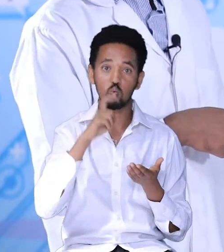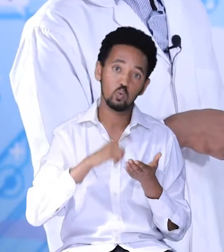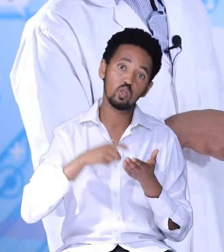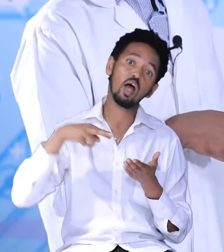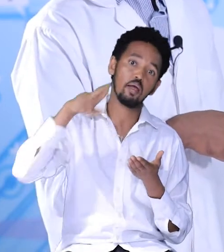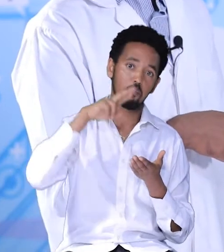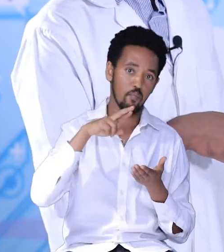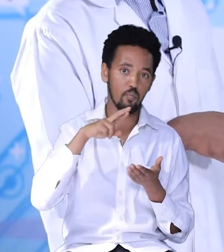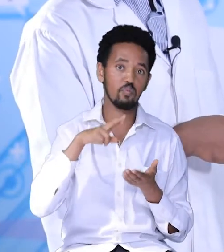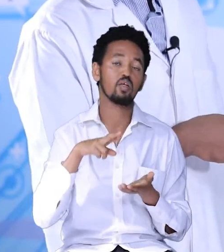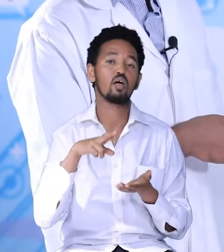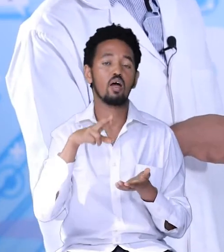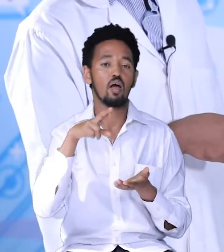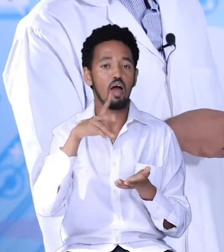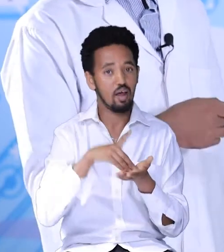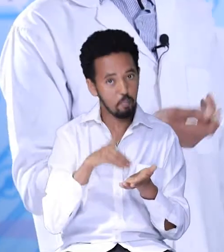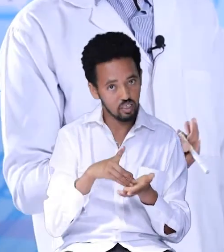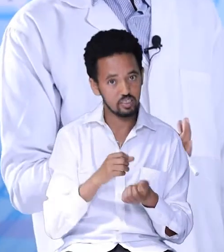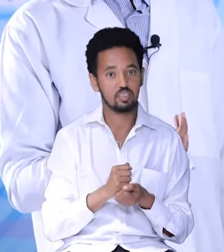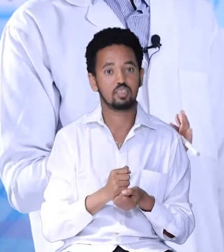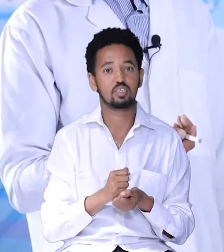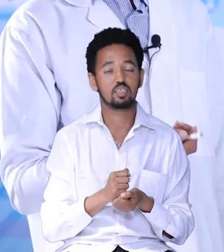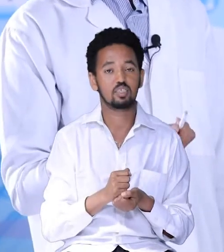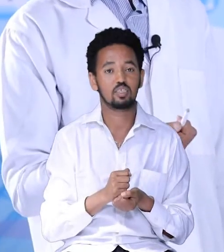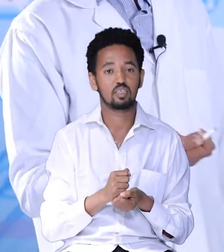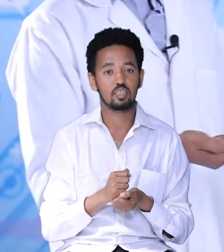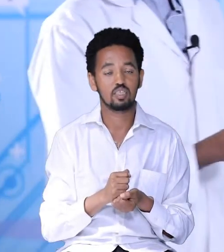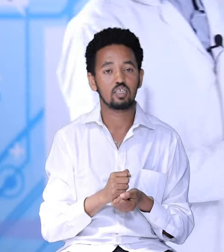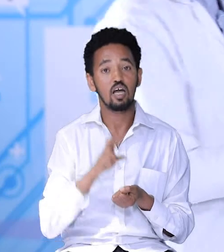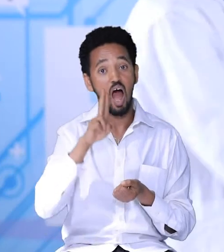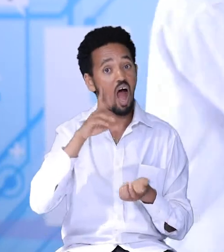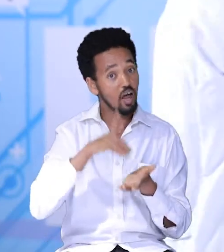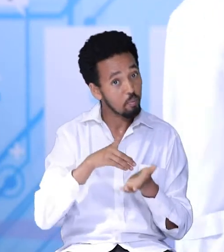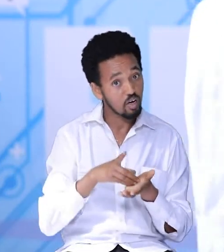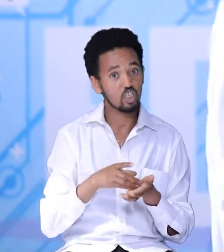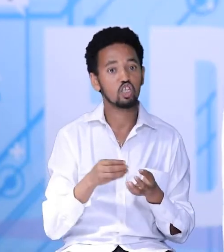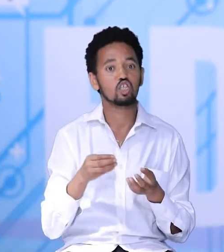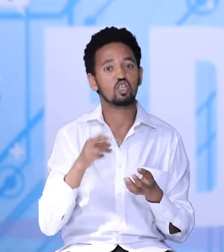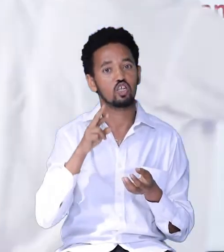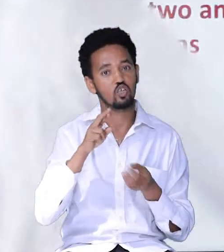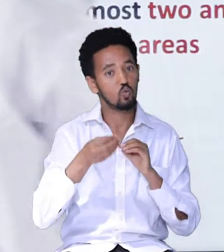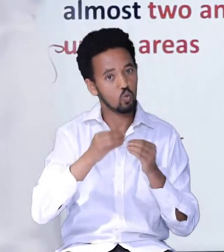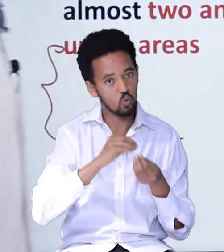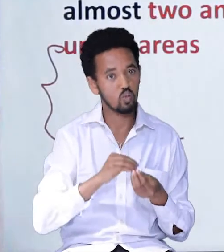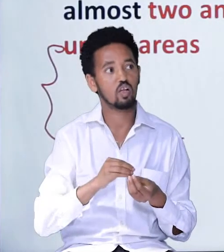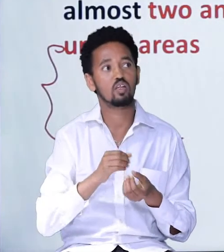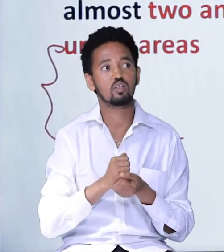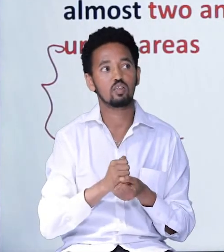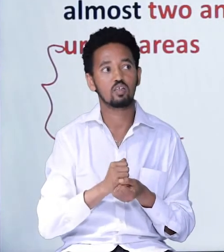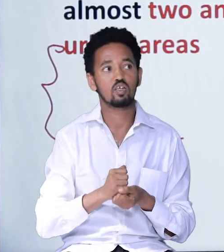urbans. In urban, the amount of total fertility rate is 2.4.